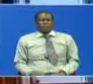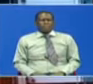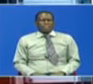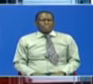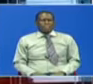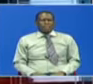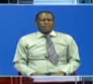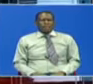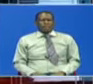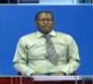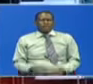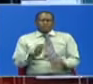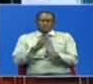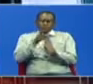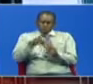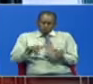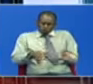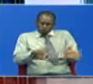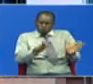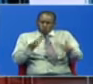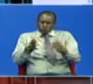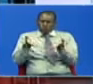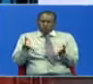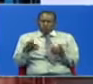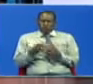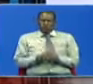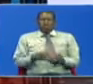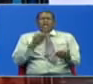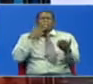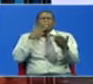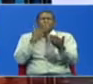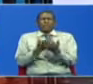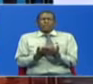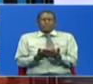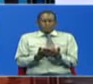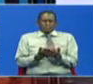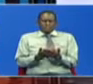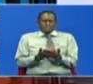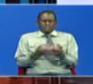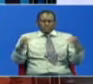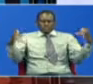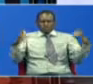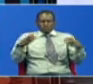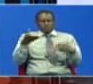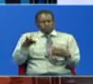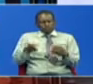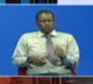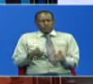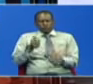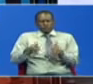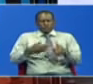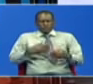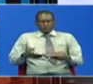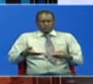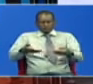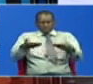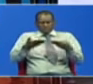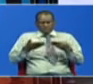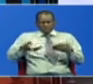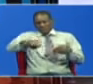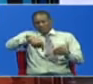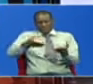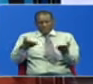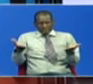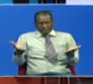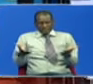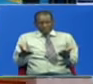Let me take this opportunity to thank the team here that has made the donation today. And